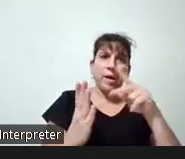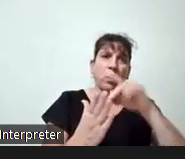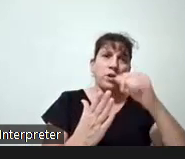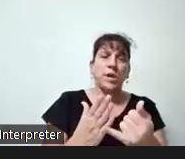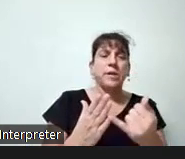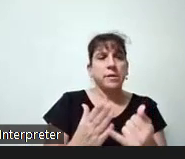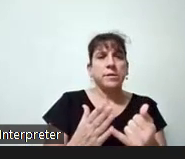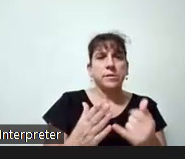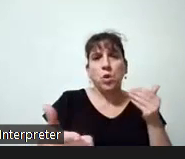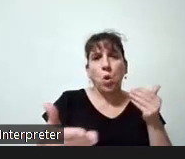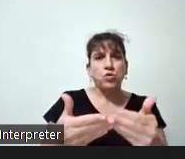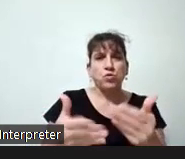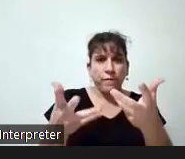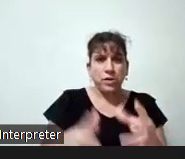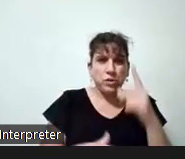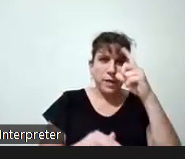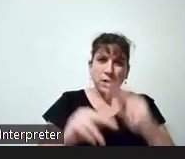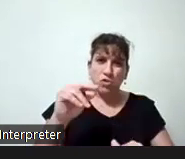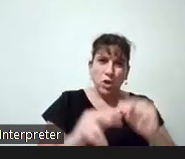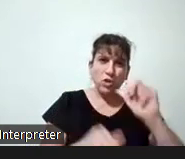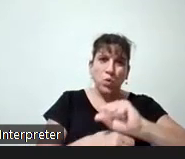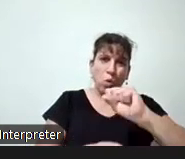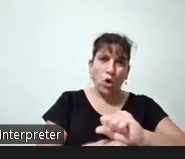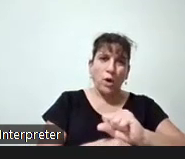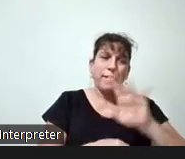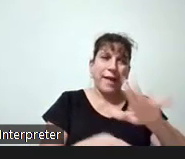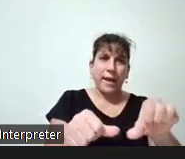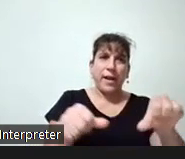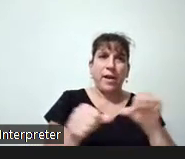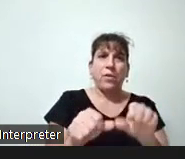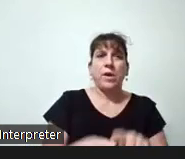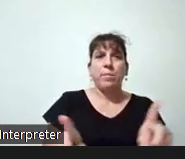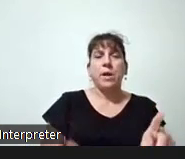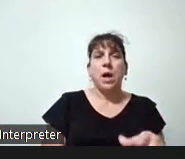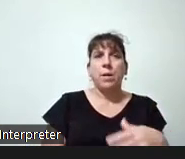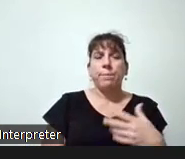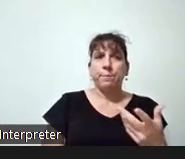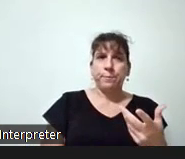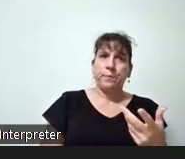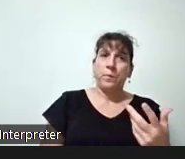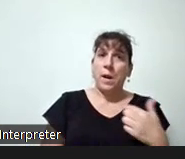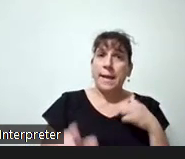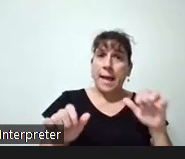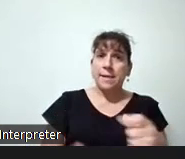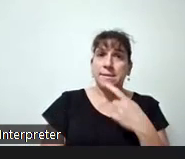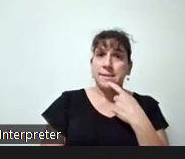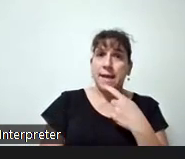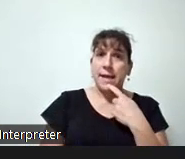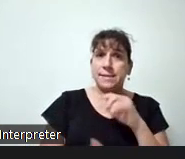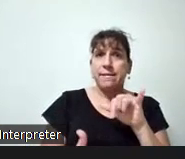because there is construction work at that area. But you know, what I can say is